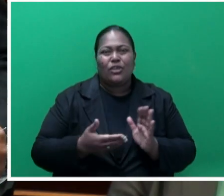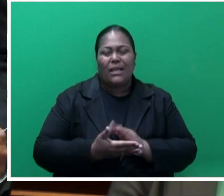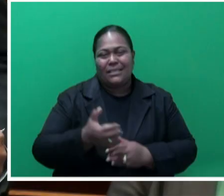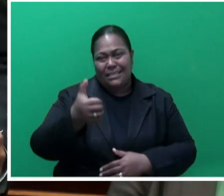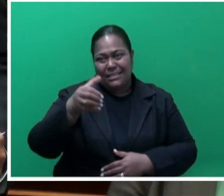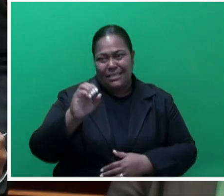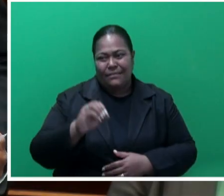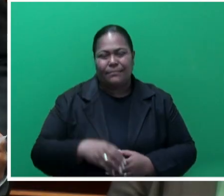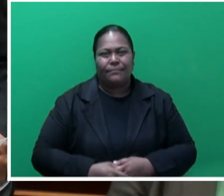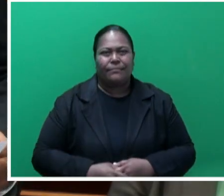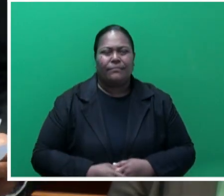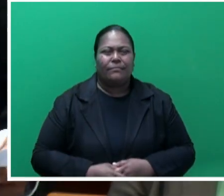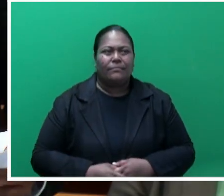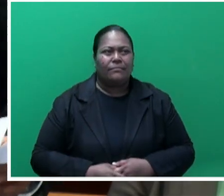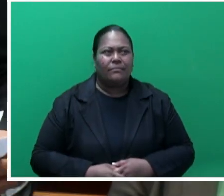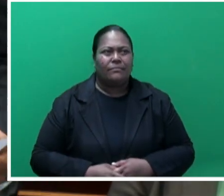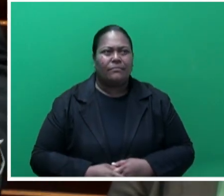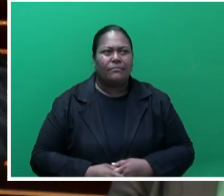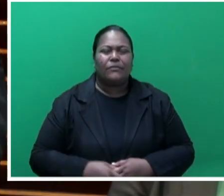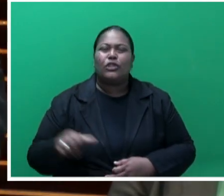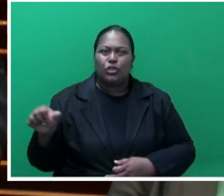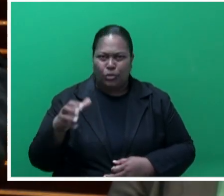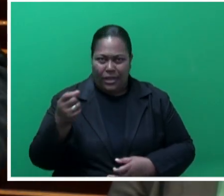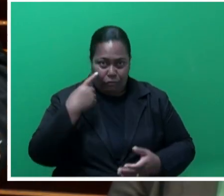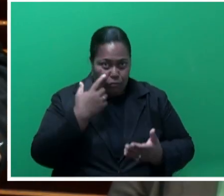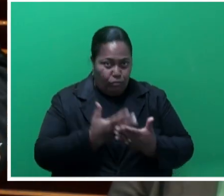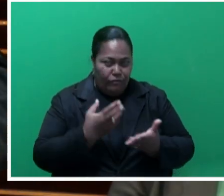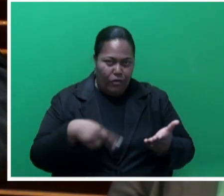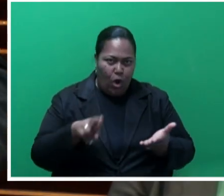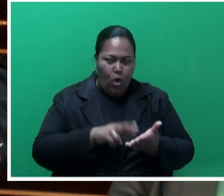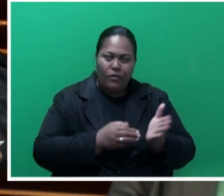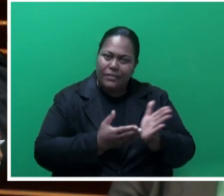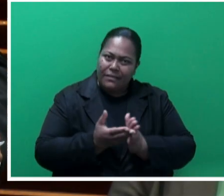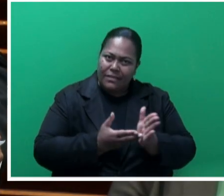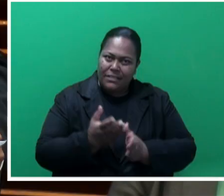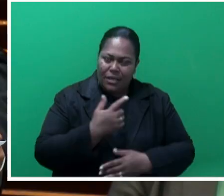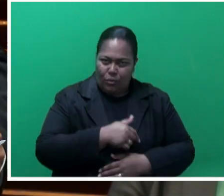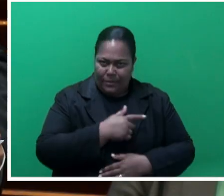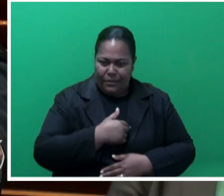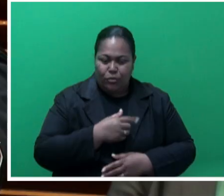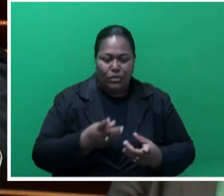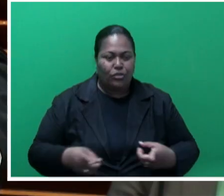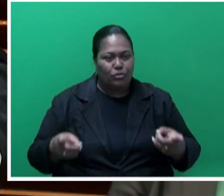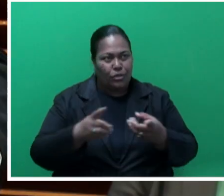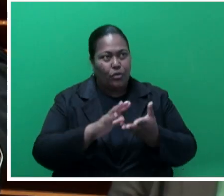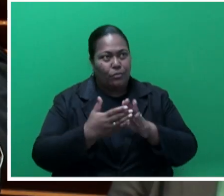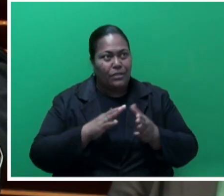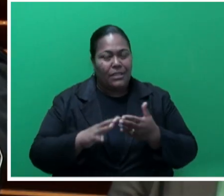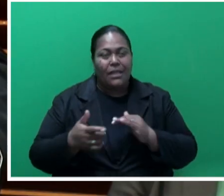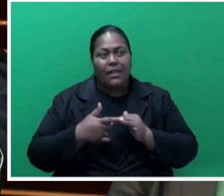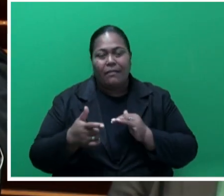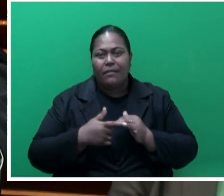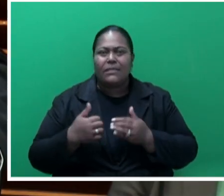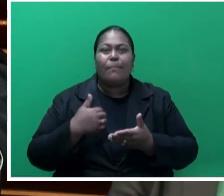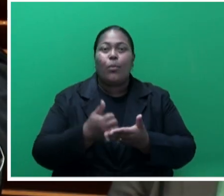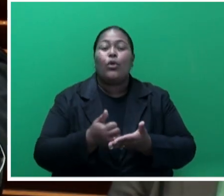Service record, the candidate must have a proven record of service and commitment to the district or at the community level, supported by resume